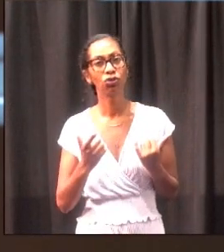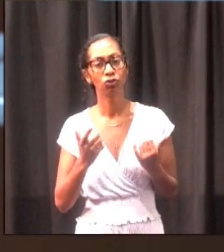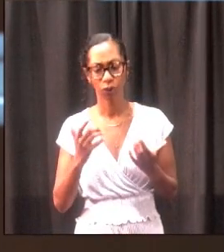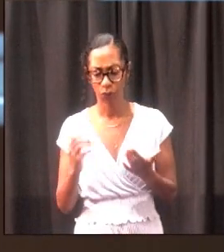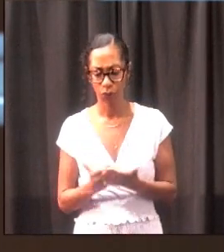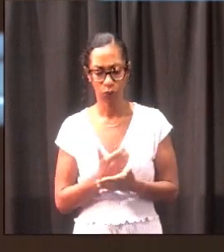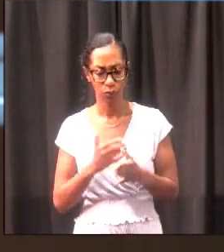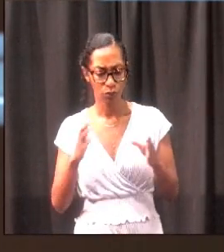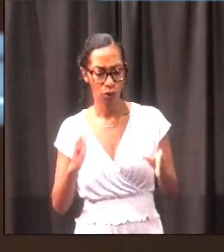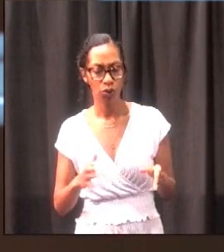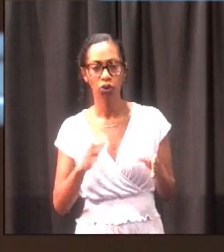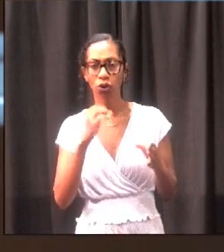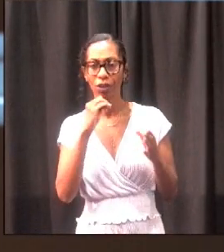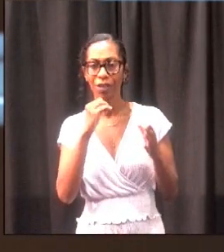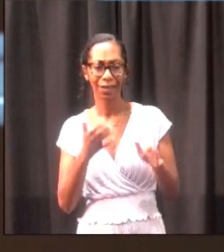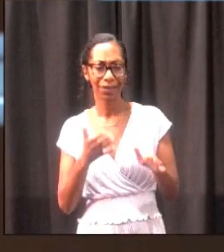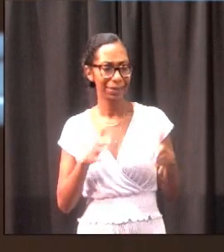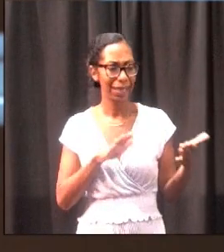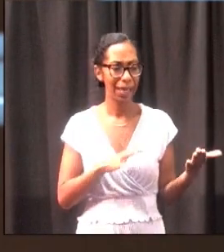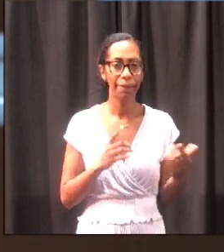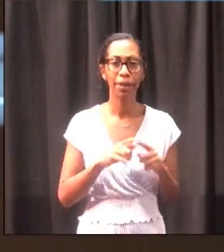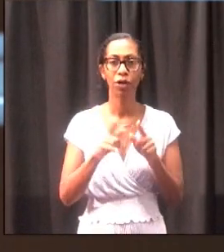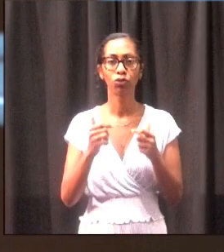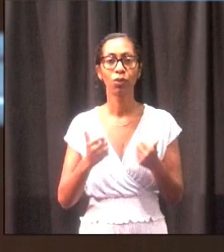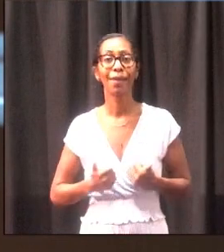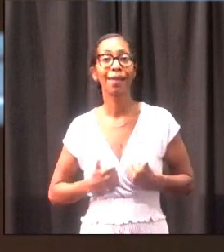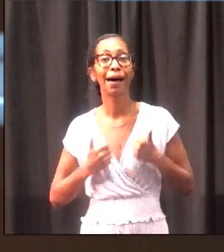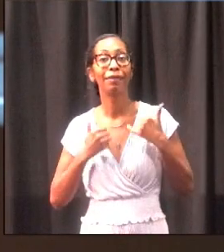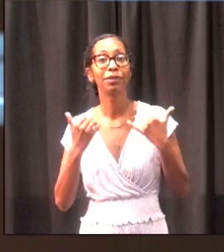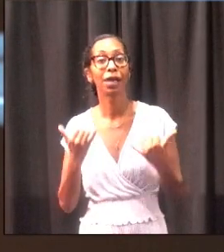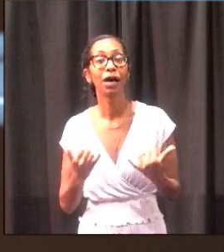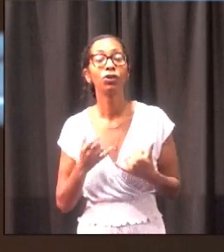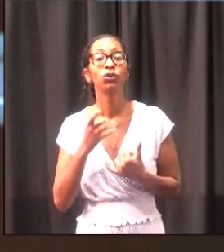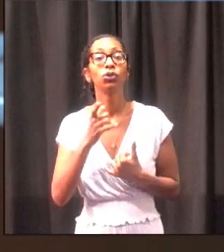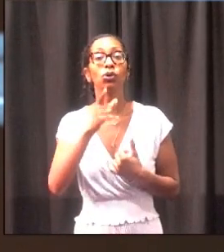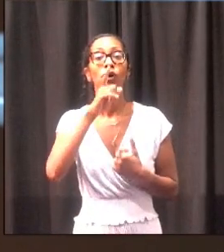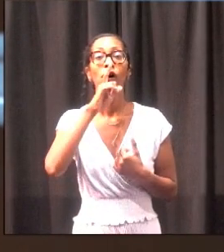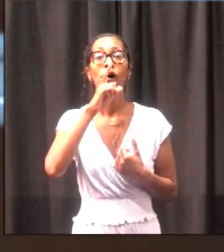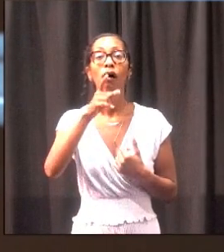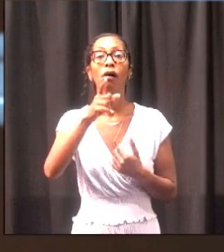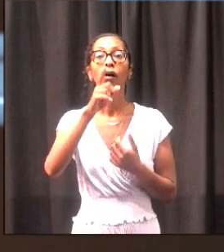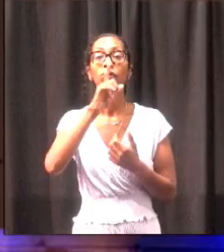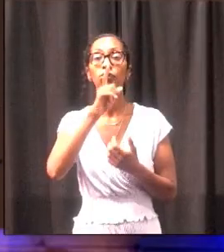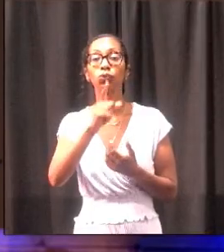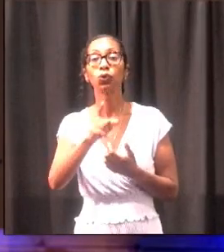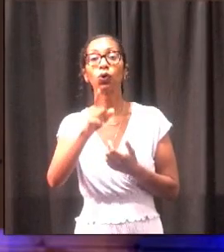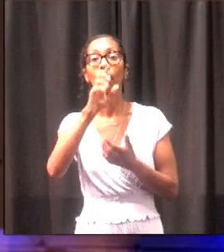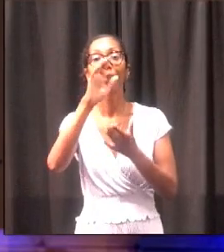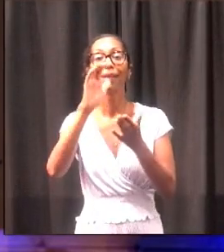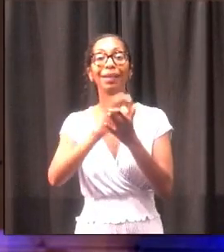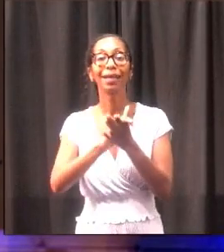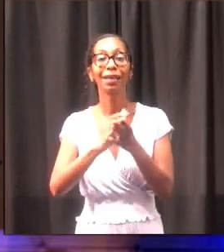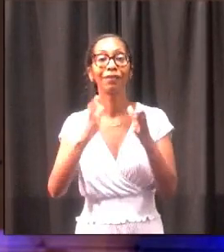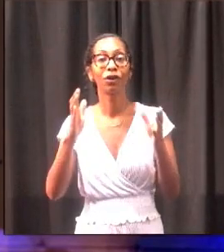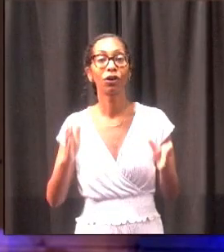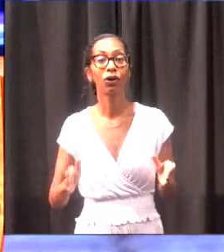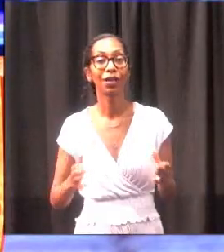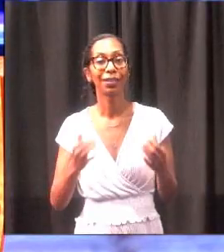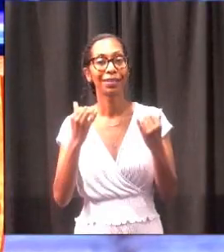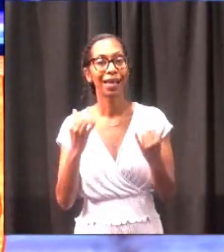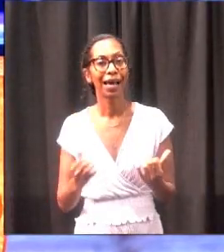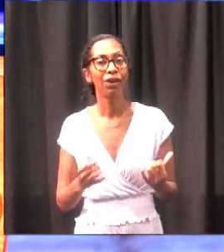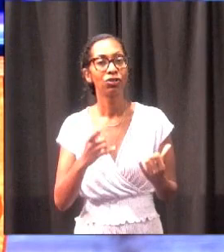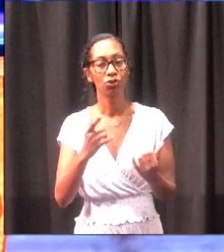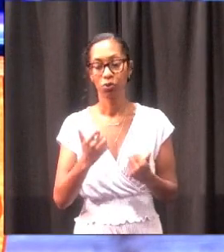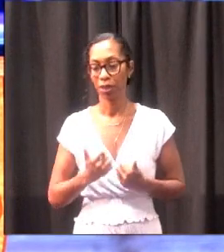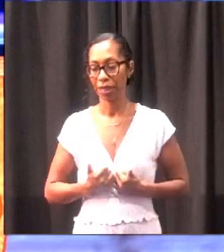no longer dead in your sins. You're alive to Christ. You are a true believer, and therefore you dwell at